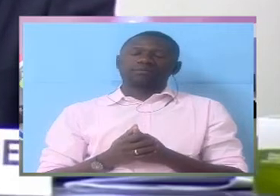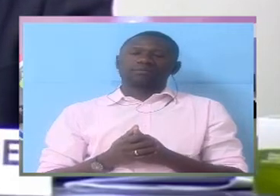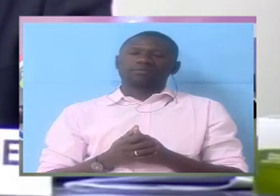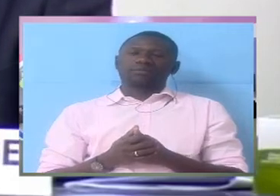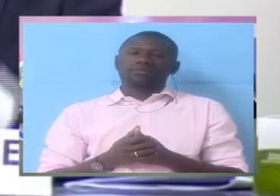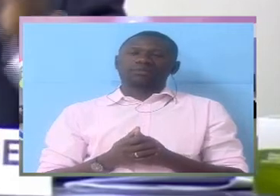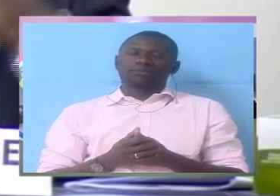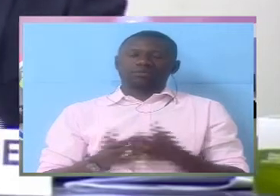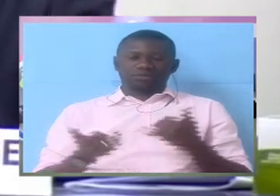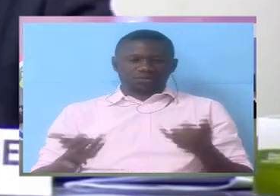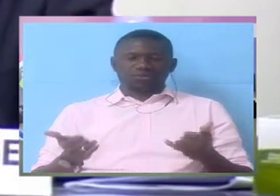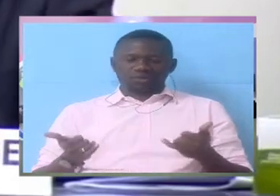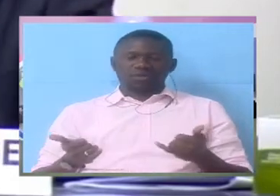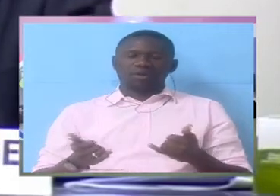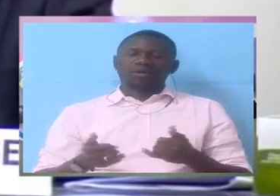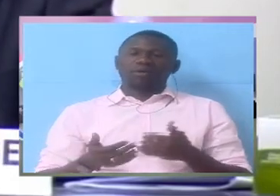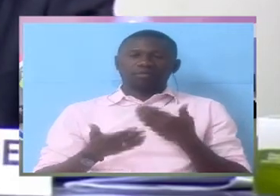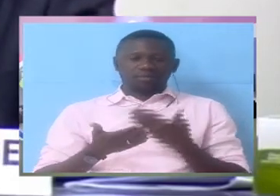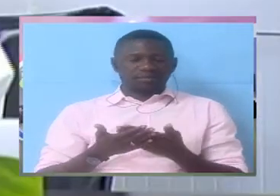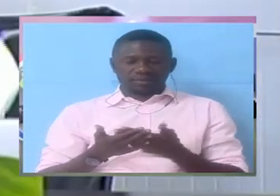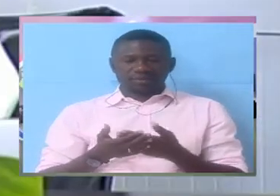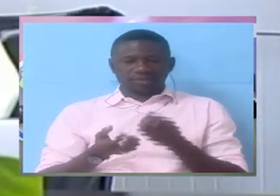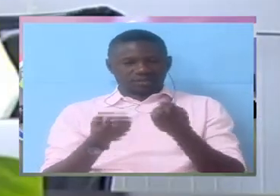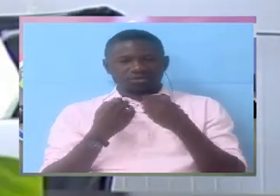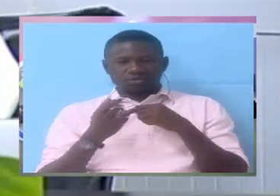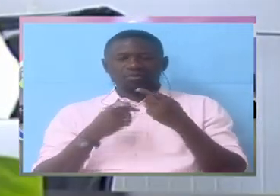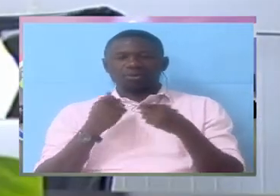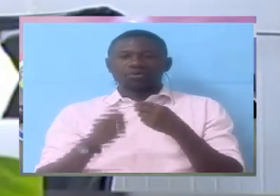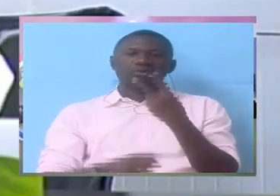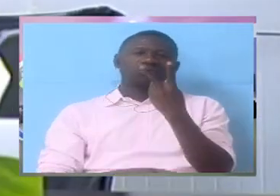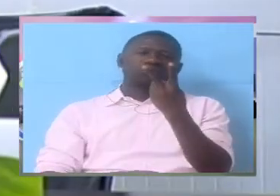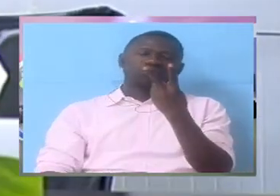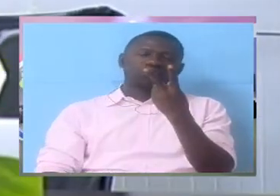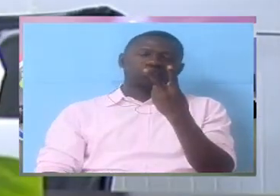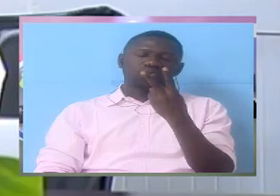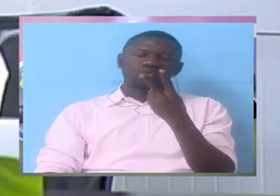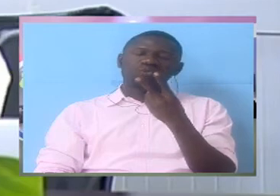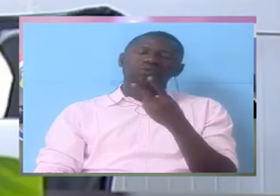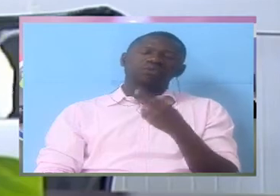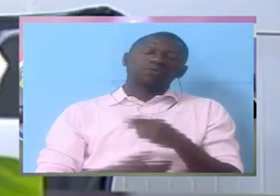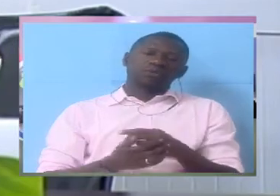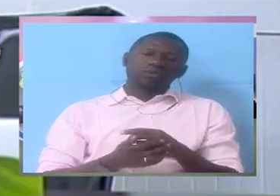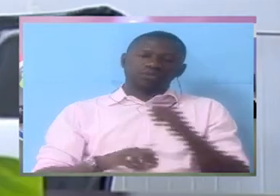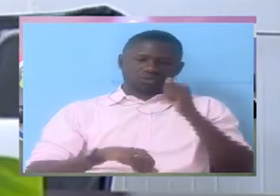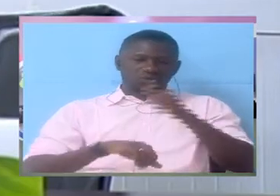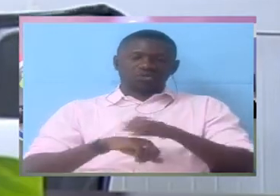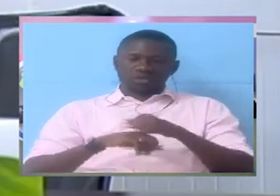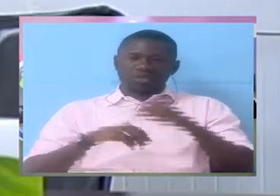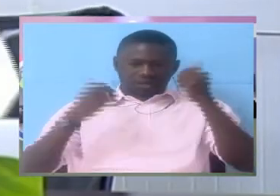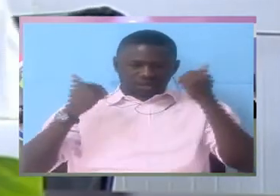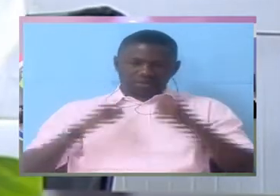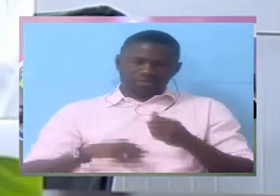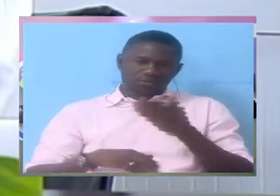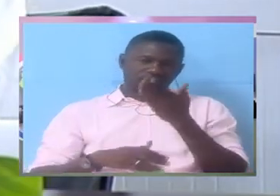you referred to. Thank you, Mr. Chair. Yeah. It's good to listen sometimes.